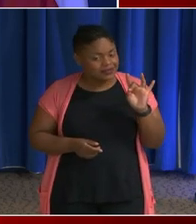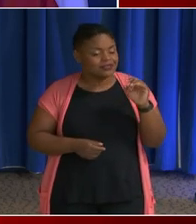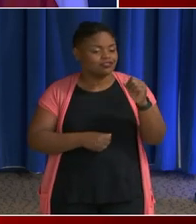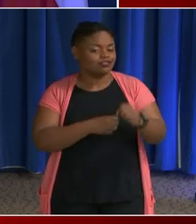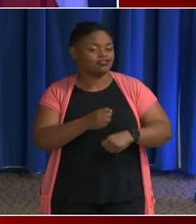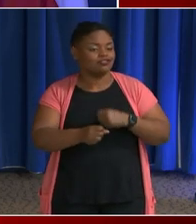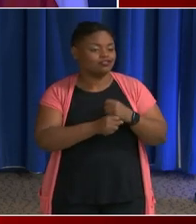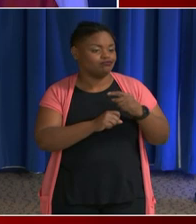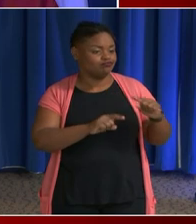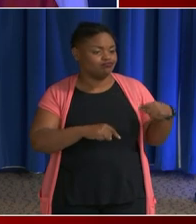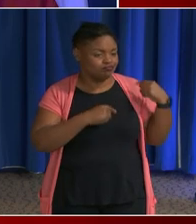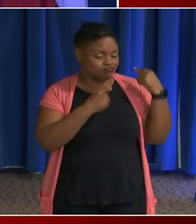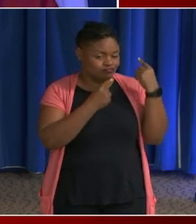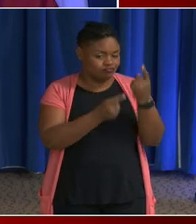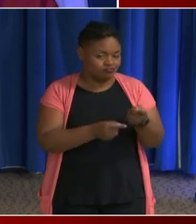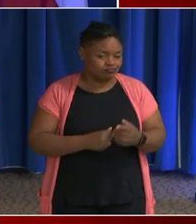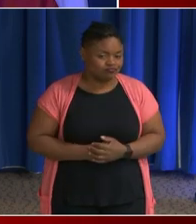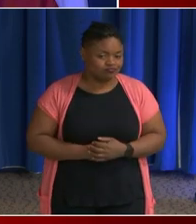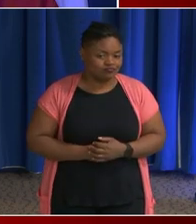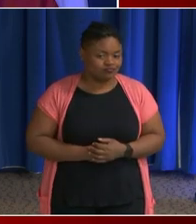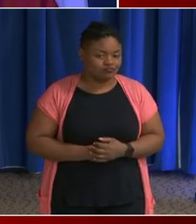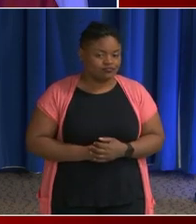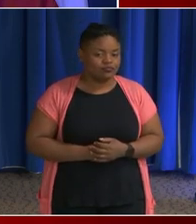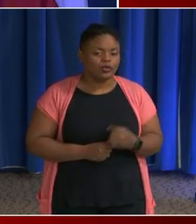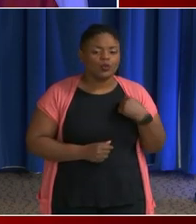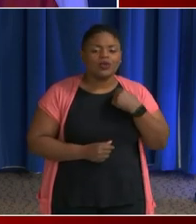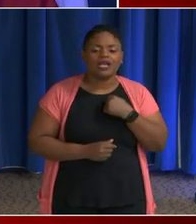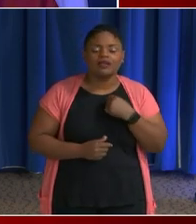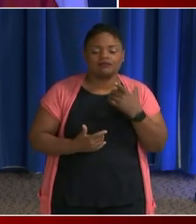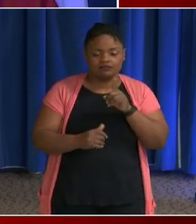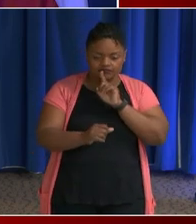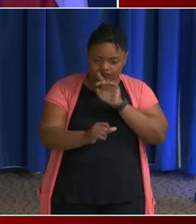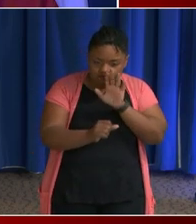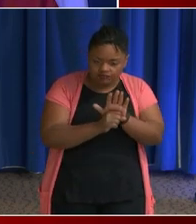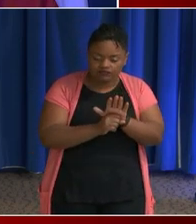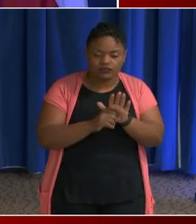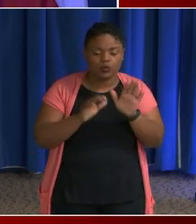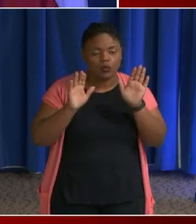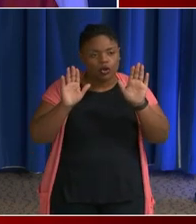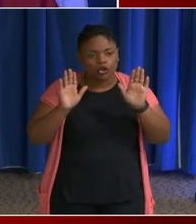We've had the commitment of wonderful police leadership, and